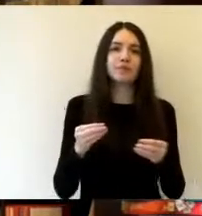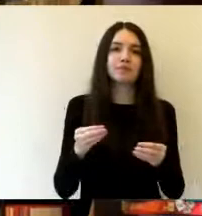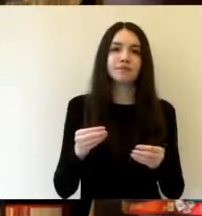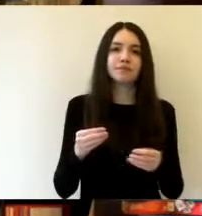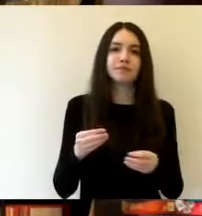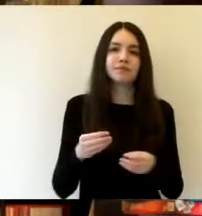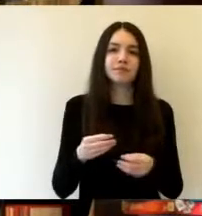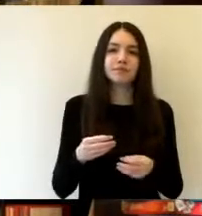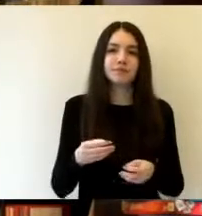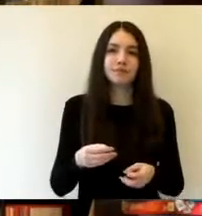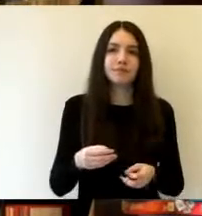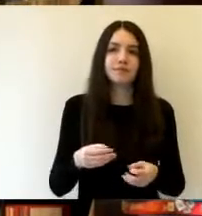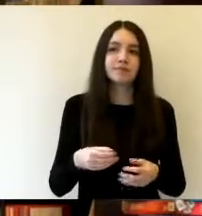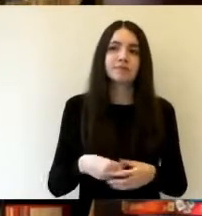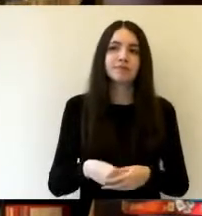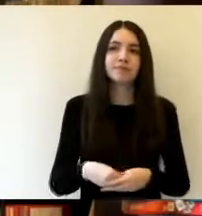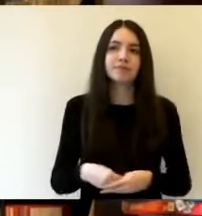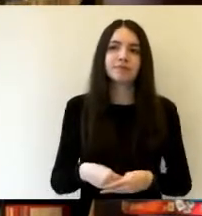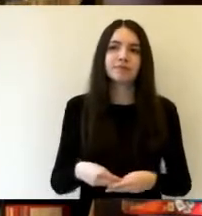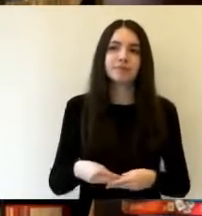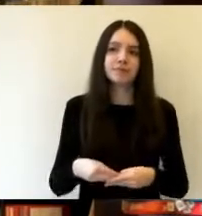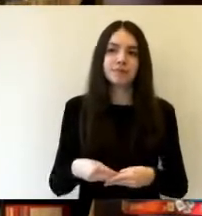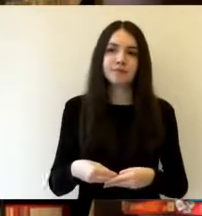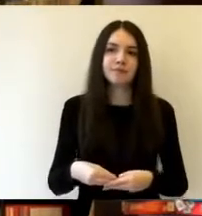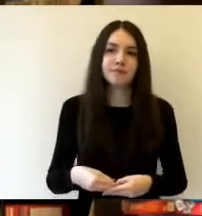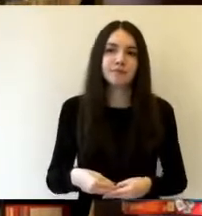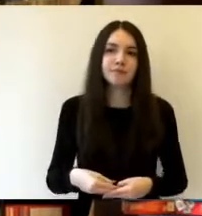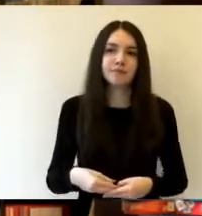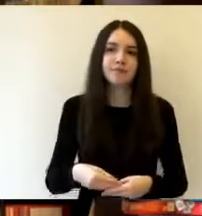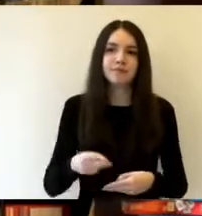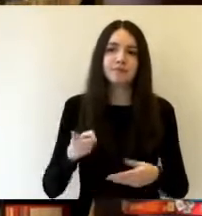those little pneumatic things. They are striking. They're almost vibrant. It's like, oh,